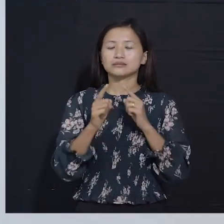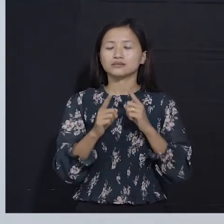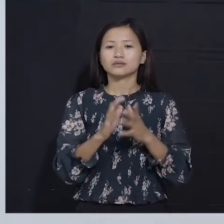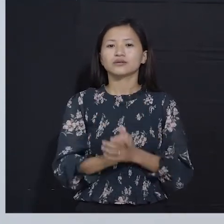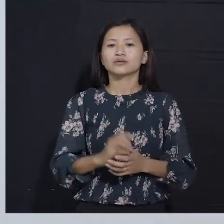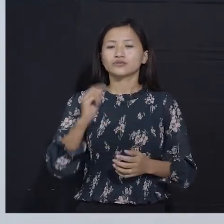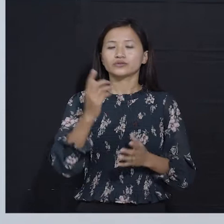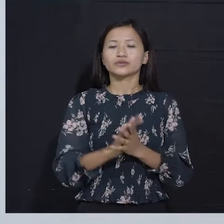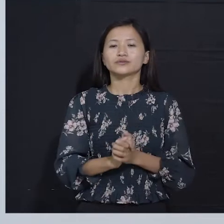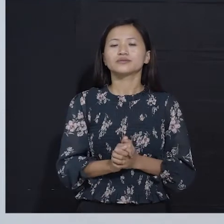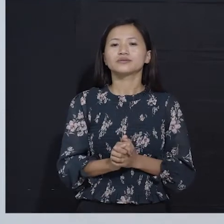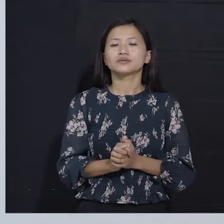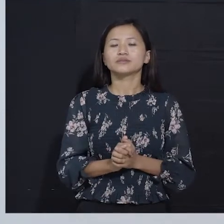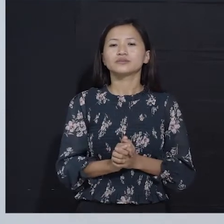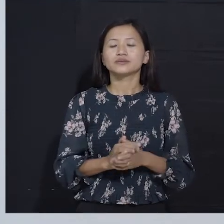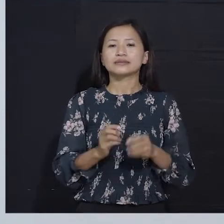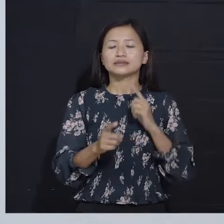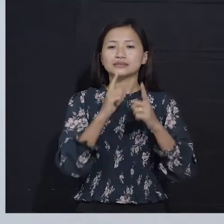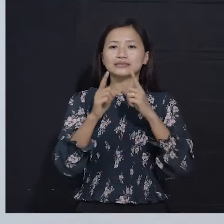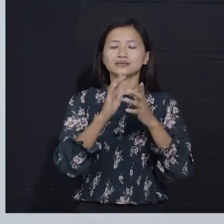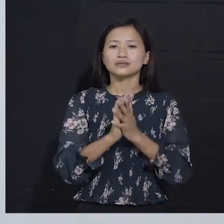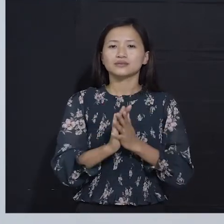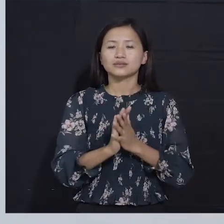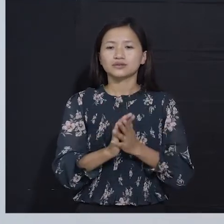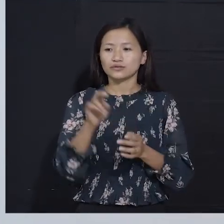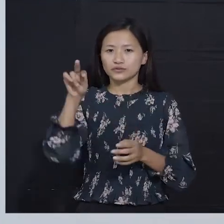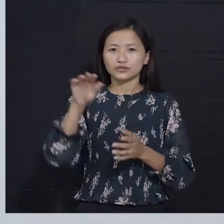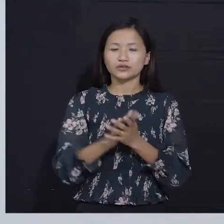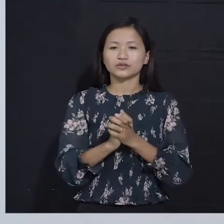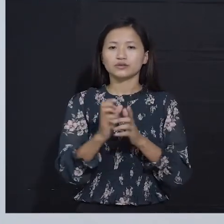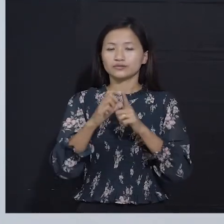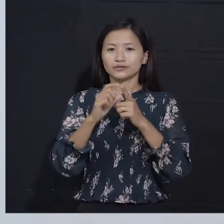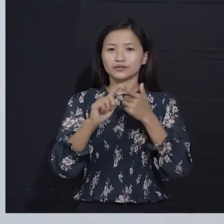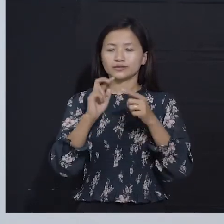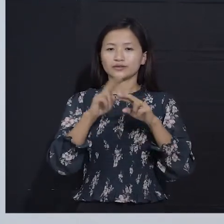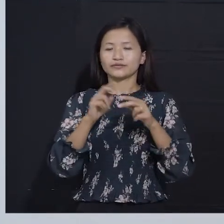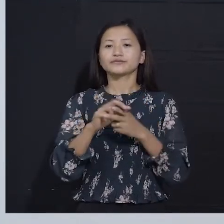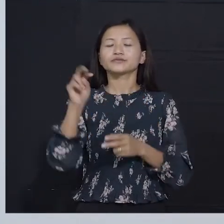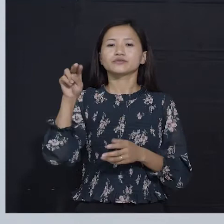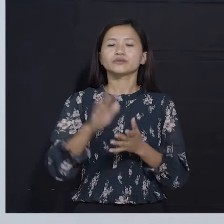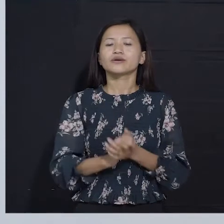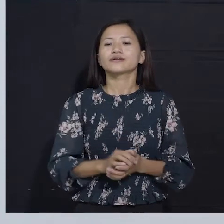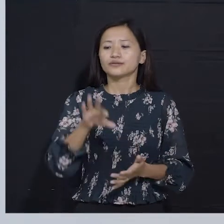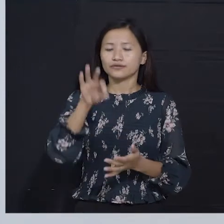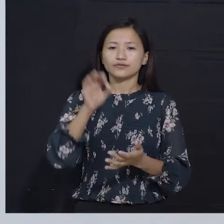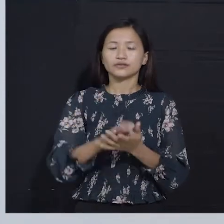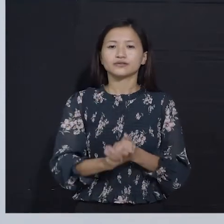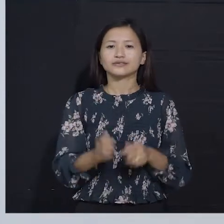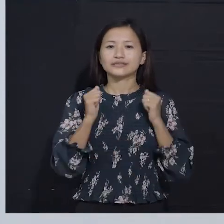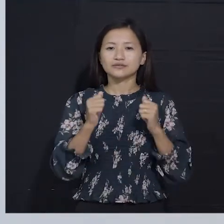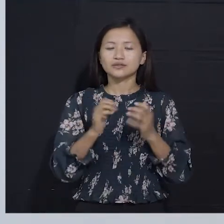the footnotes first. That means I'm going to explain the definitions of some words, the meanings which you will find